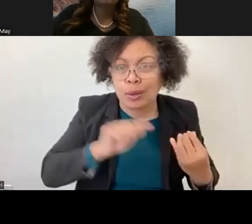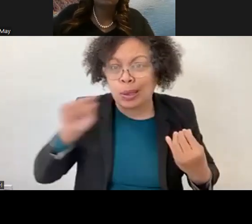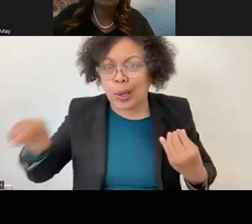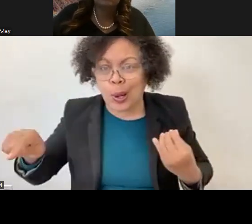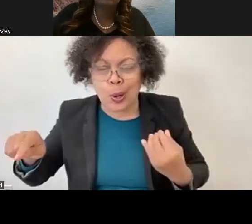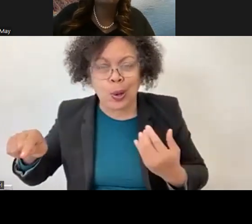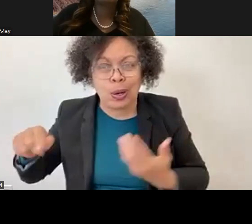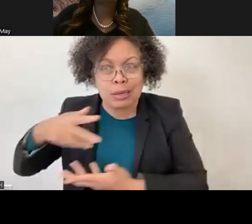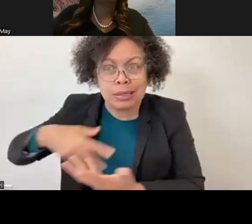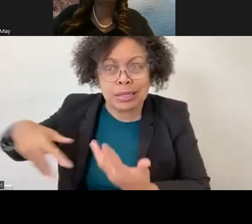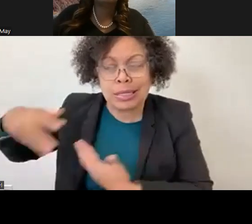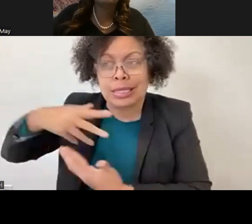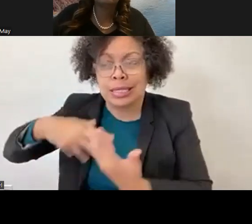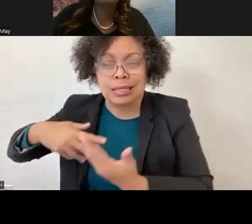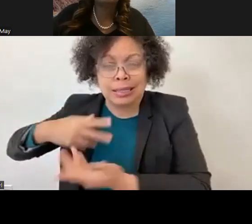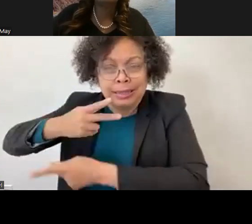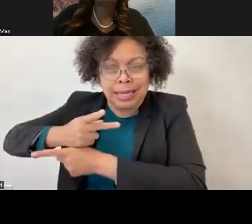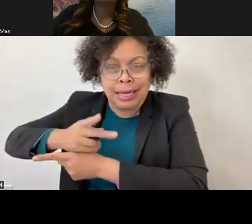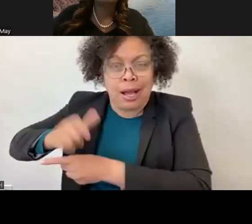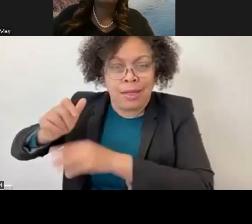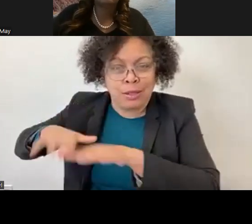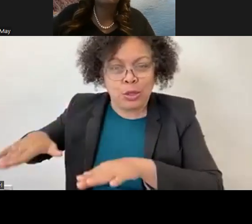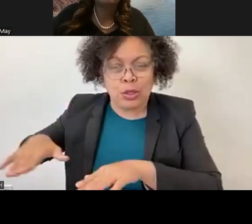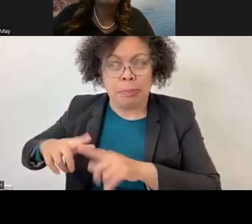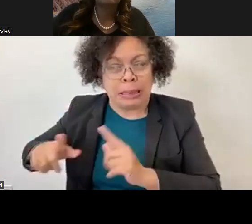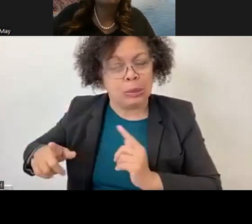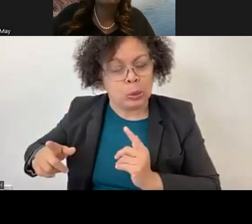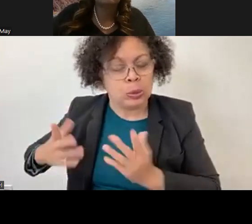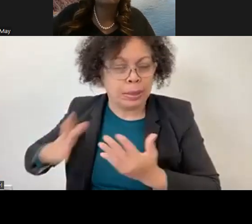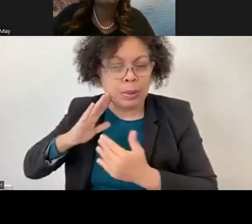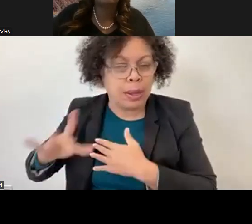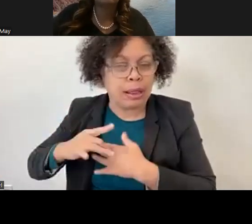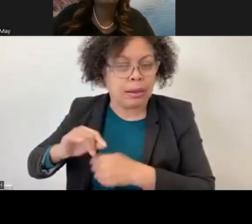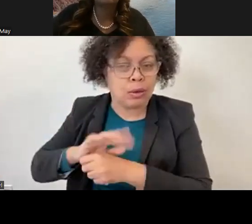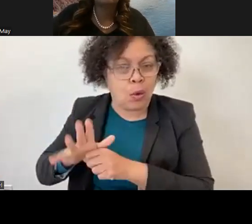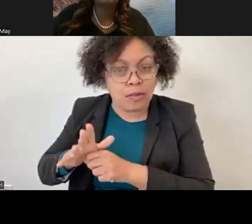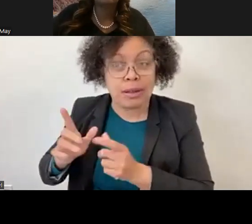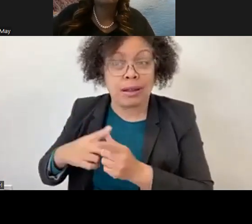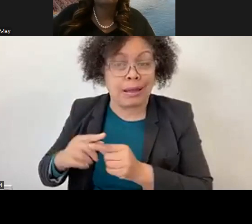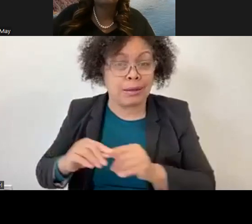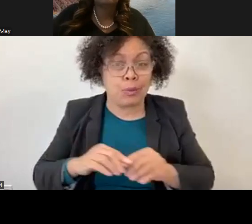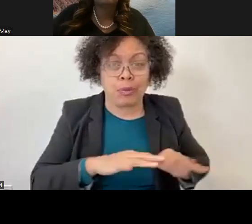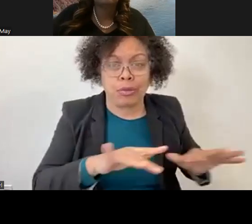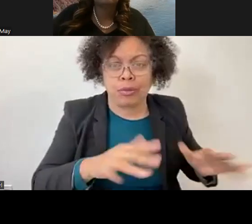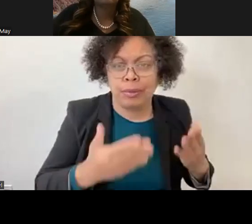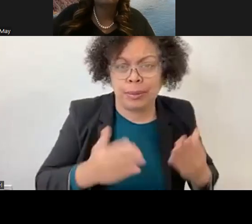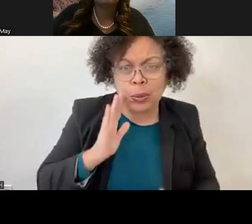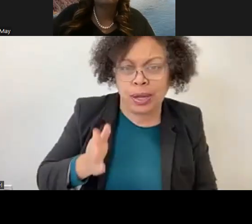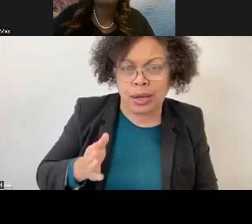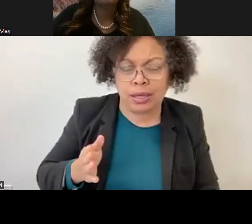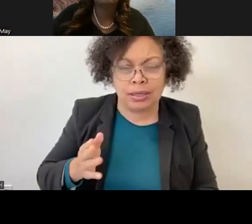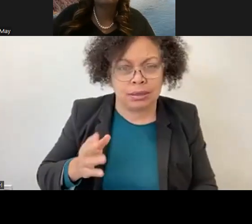need, even though I risk, contracting COVID and spreading and so on.